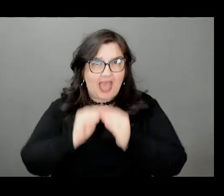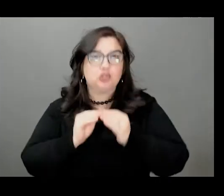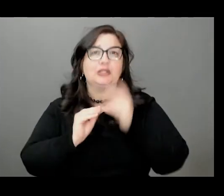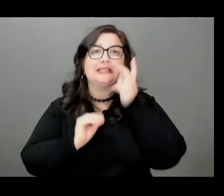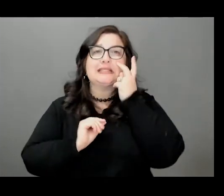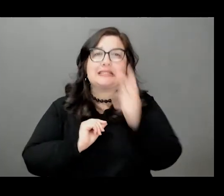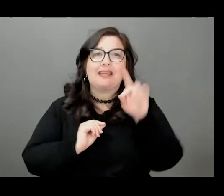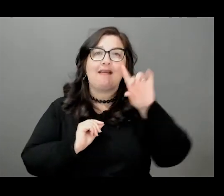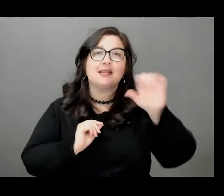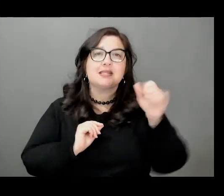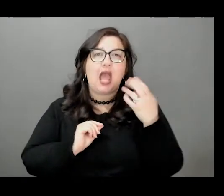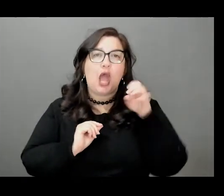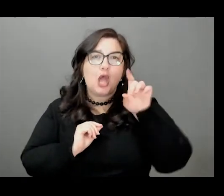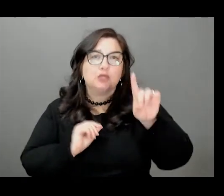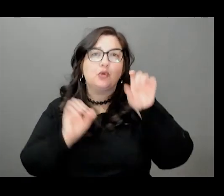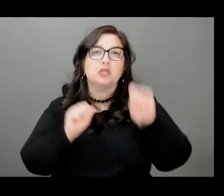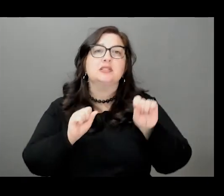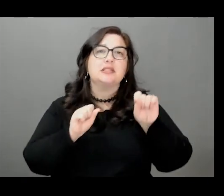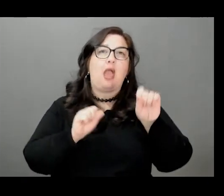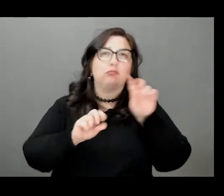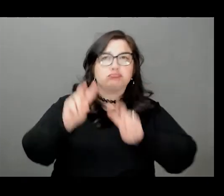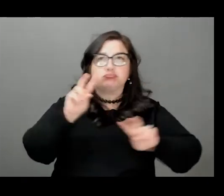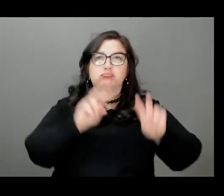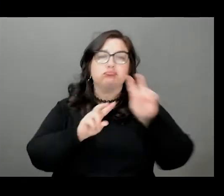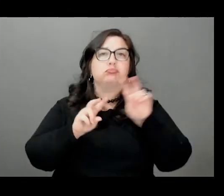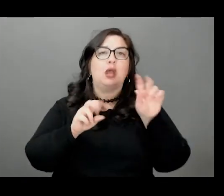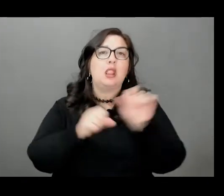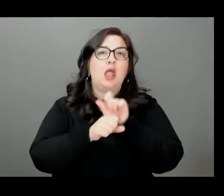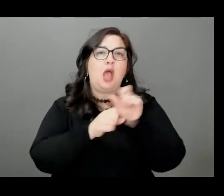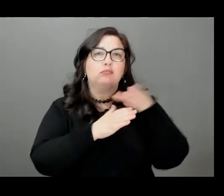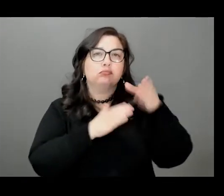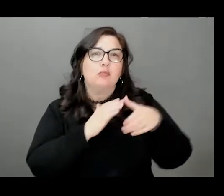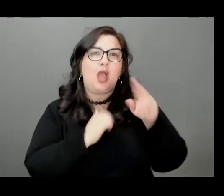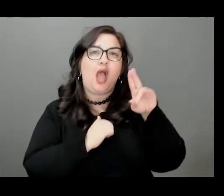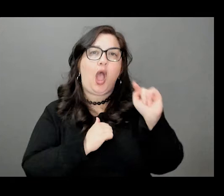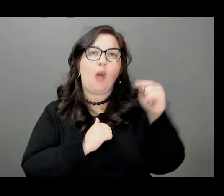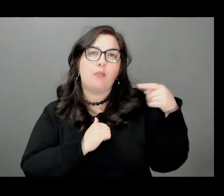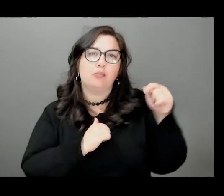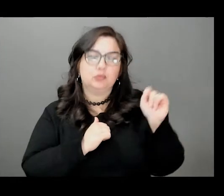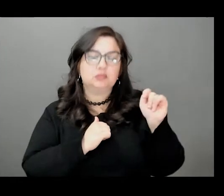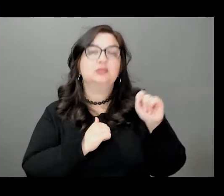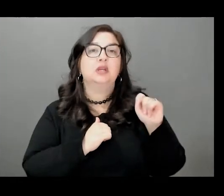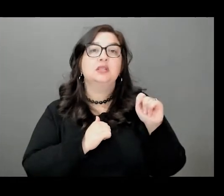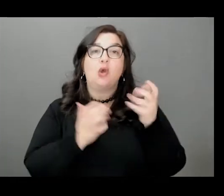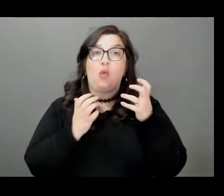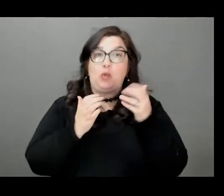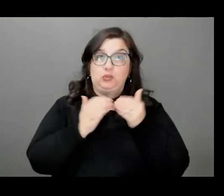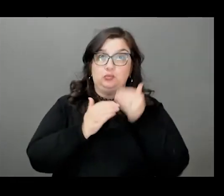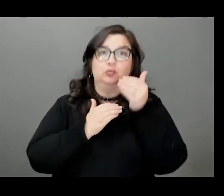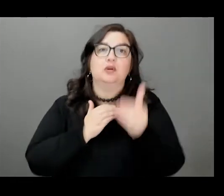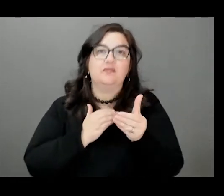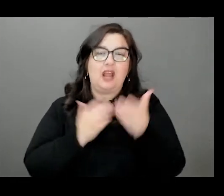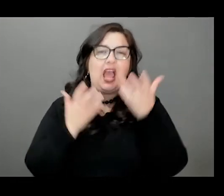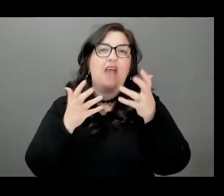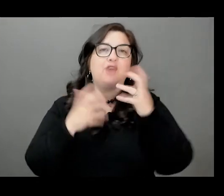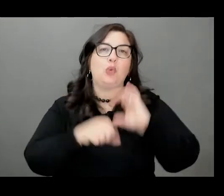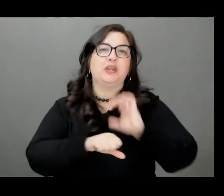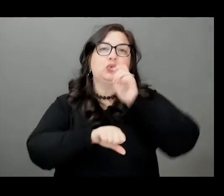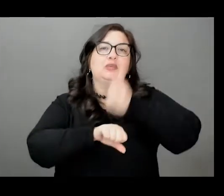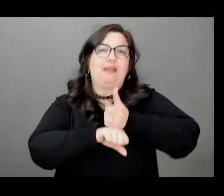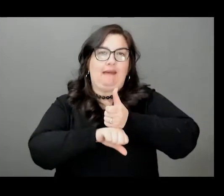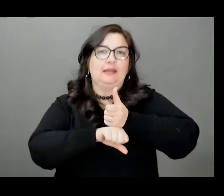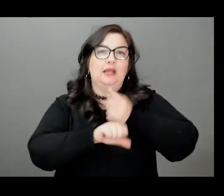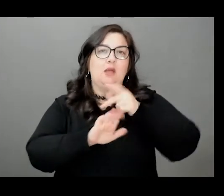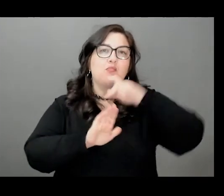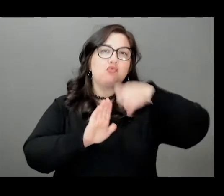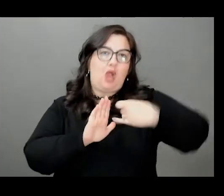project. They can see metrics, dashboards. They can review the label output. So just to make sure that we